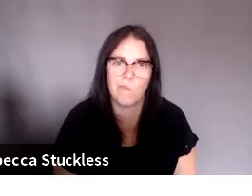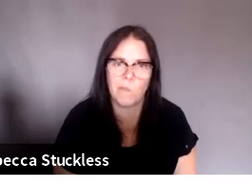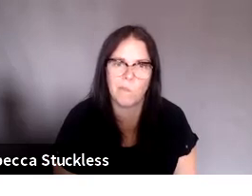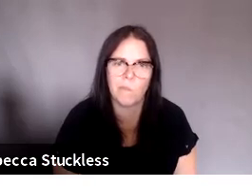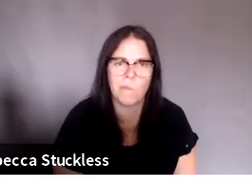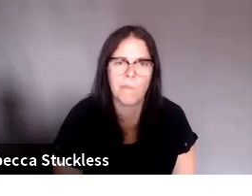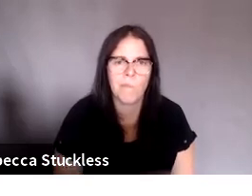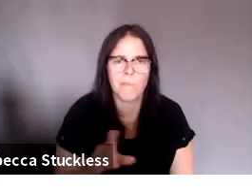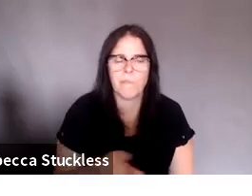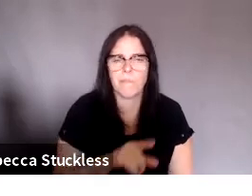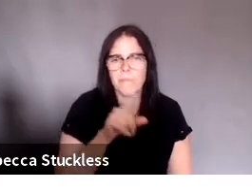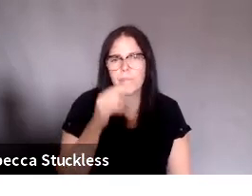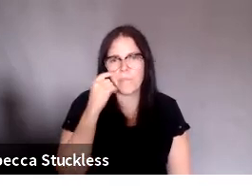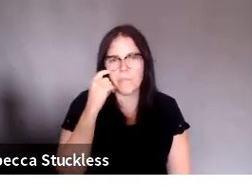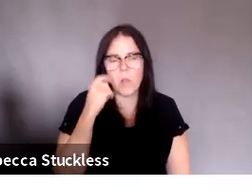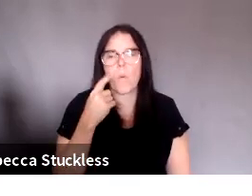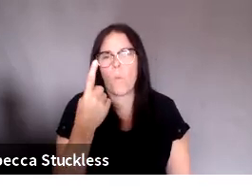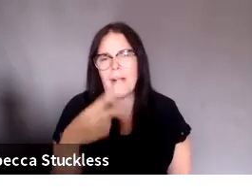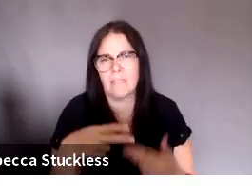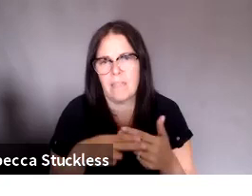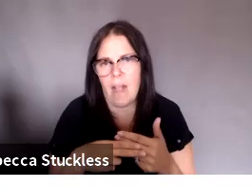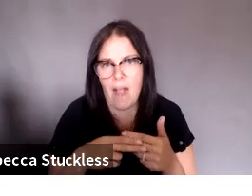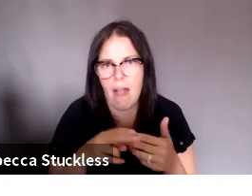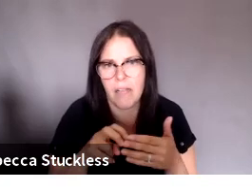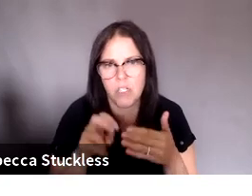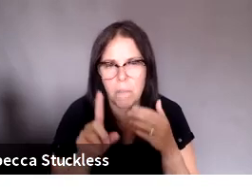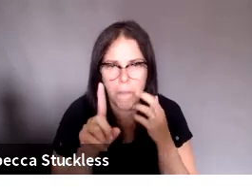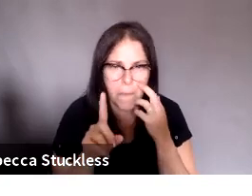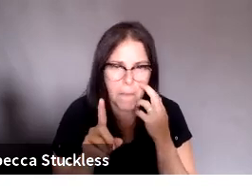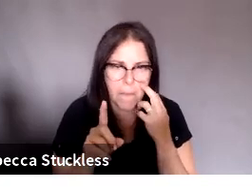So I've just advanced one slide here. And